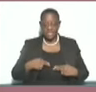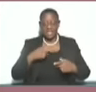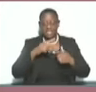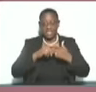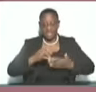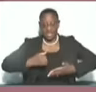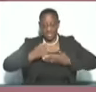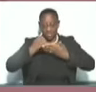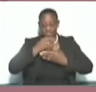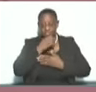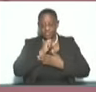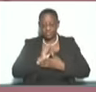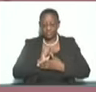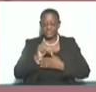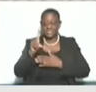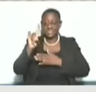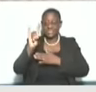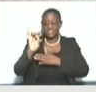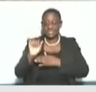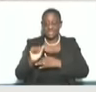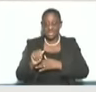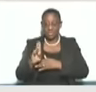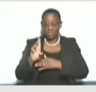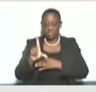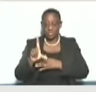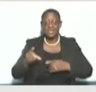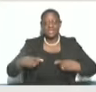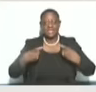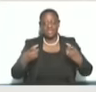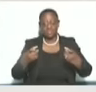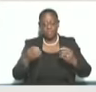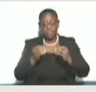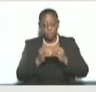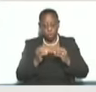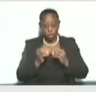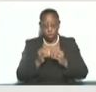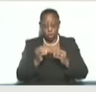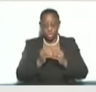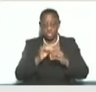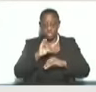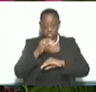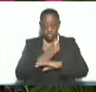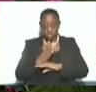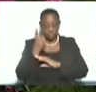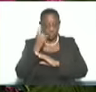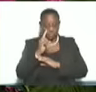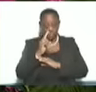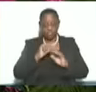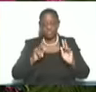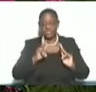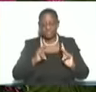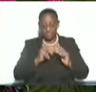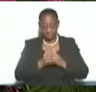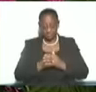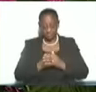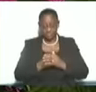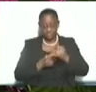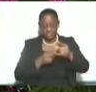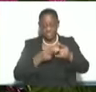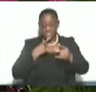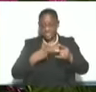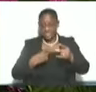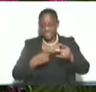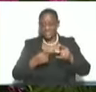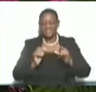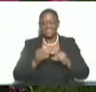the elderly and disabled, and increasing job creation, not only in number, but type and quality. The result is that things